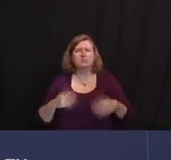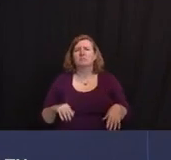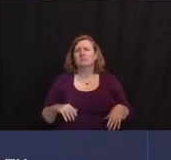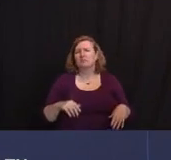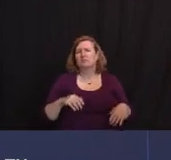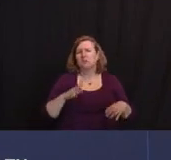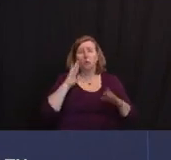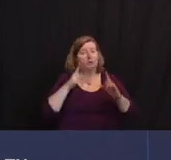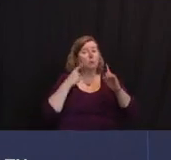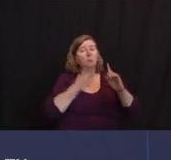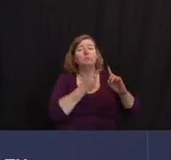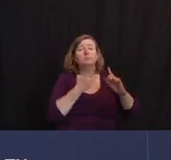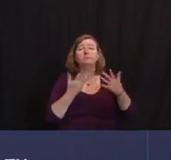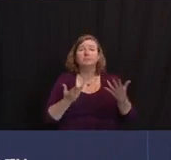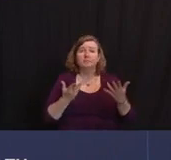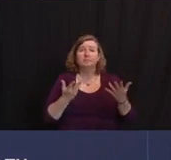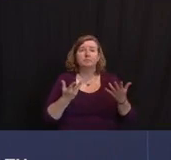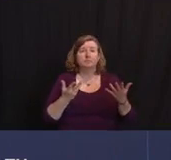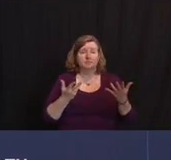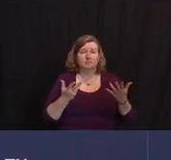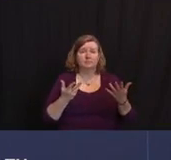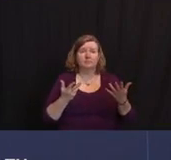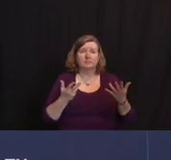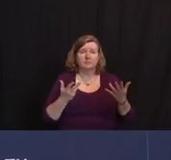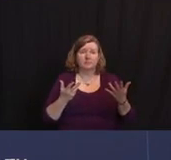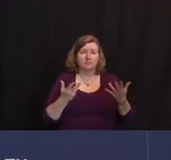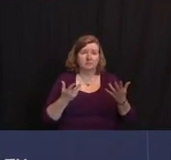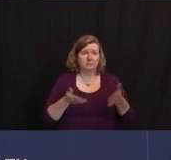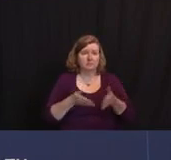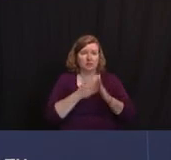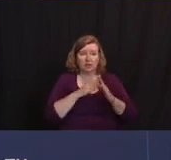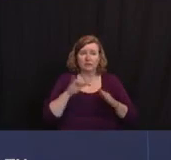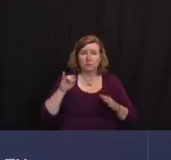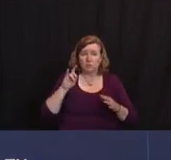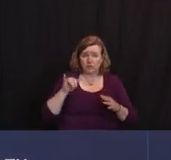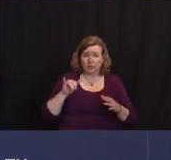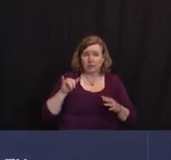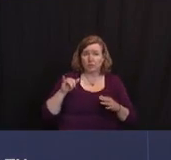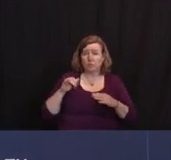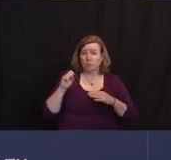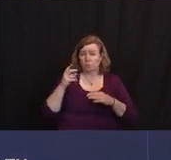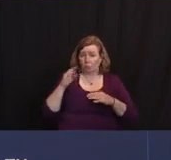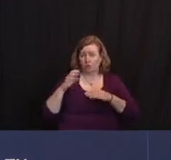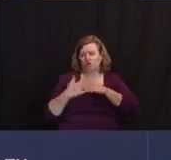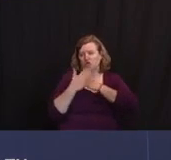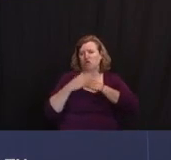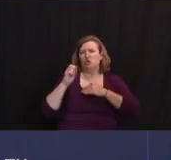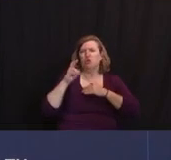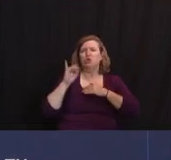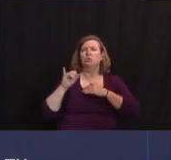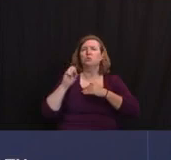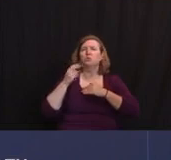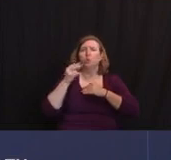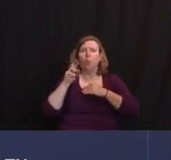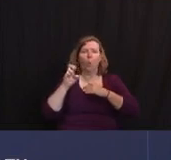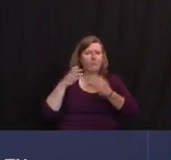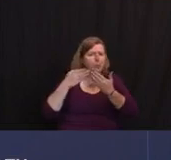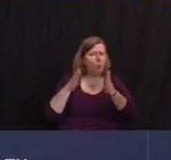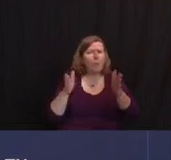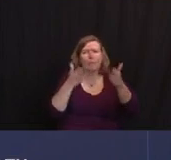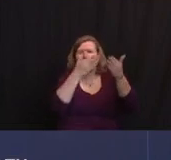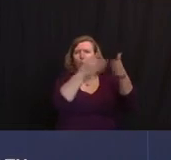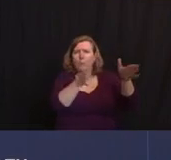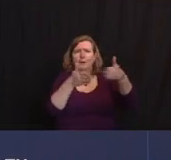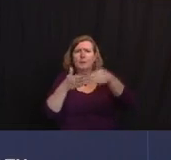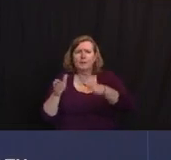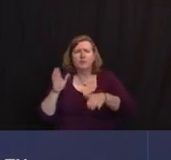is, to your question, Nikita, a Jersey Shore summer, a summer at our lakes that we all will